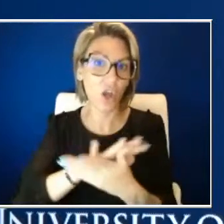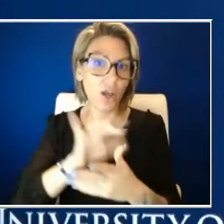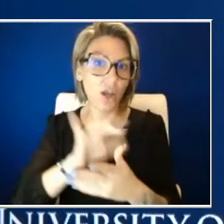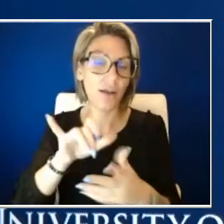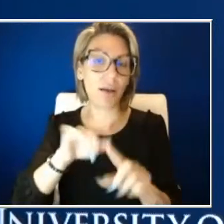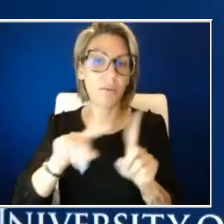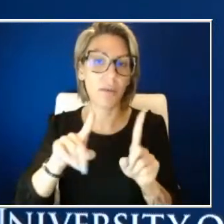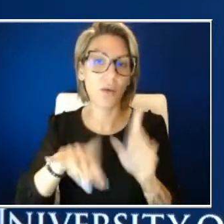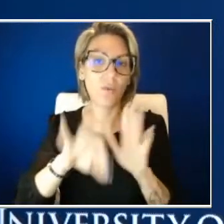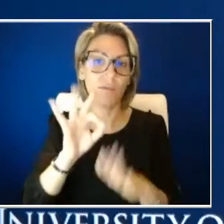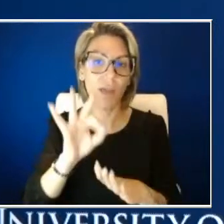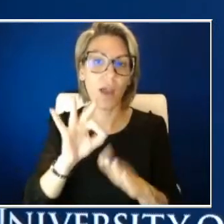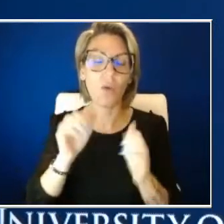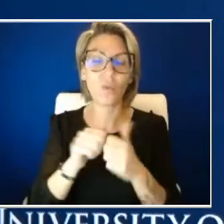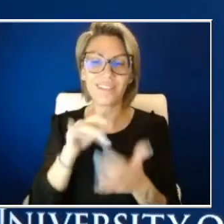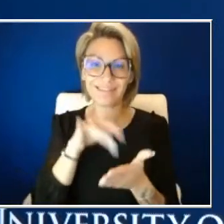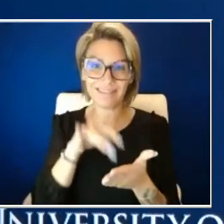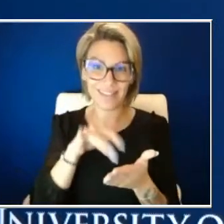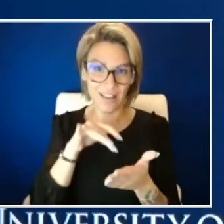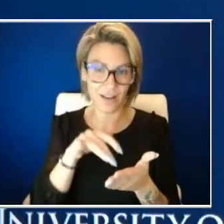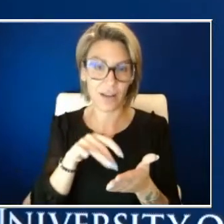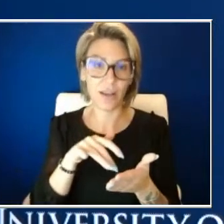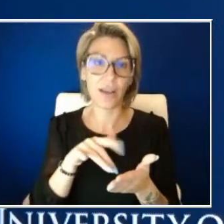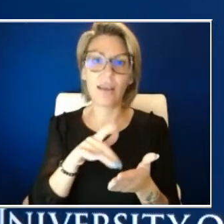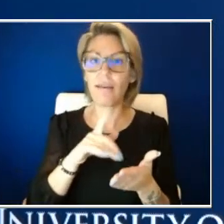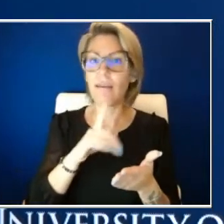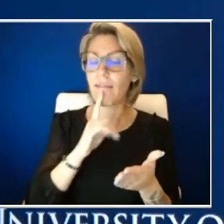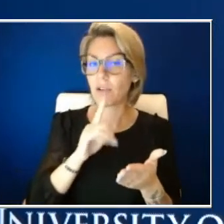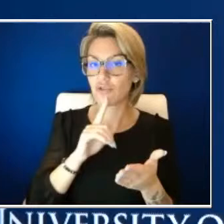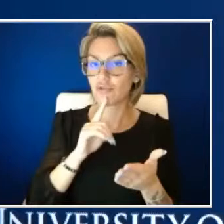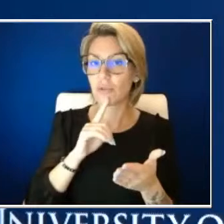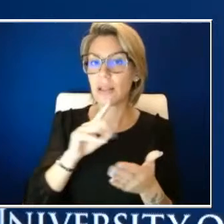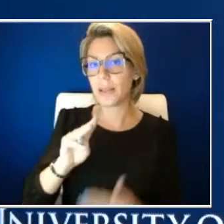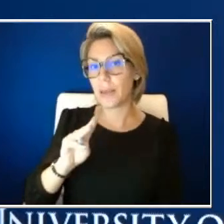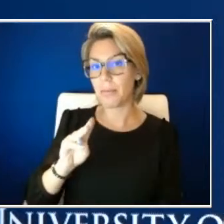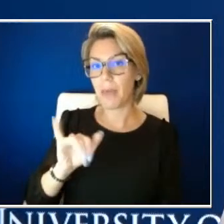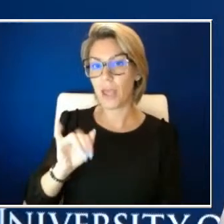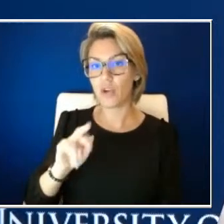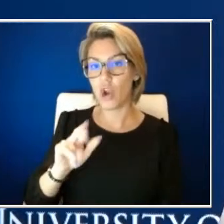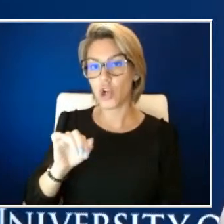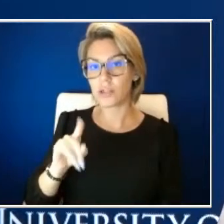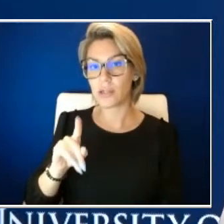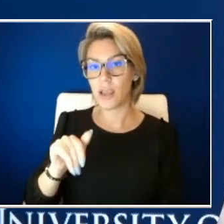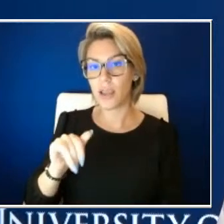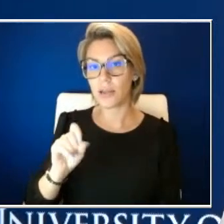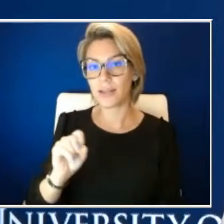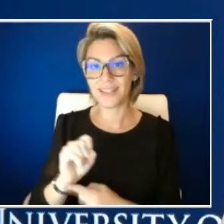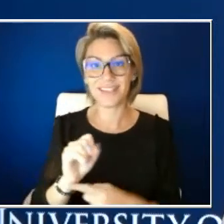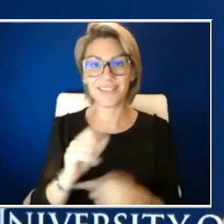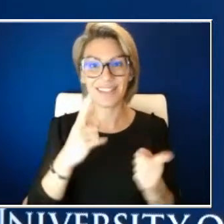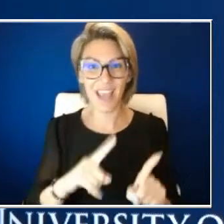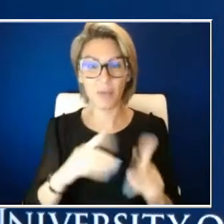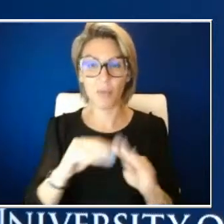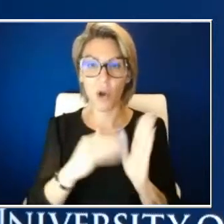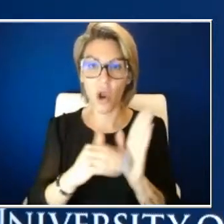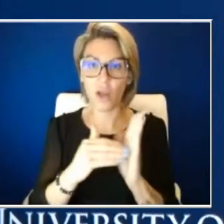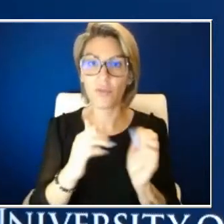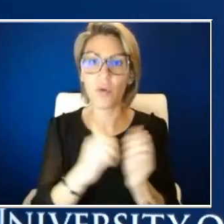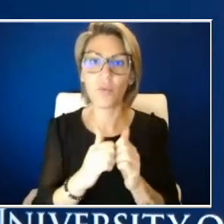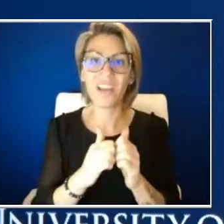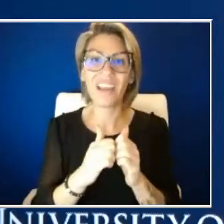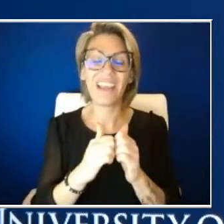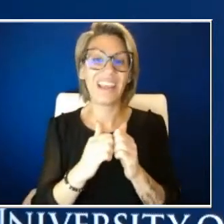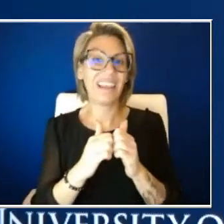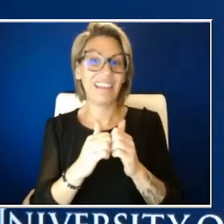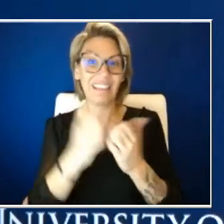in this study was that actually myocarditis happened more often with the actual viral infections, and it was